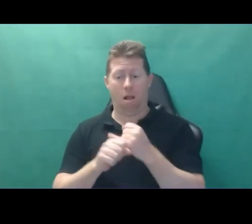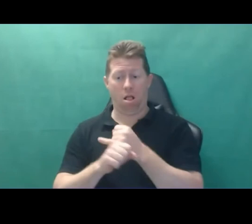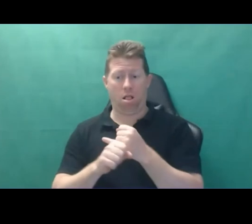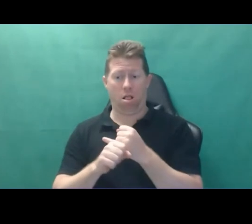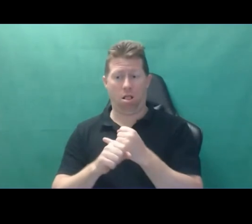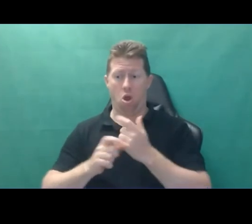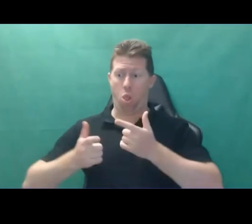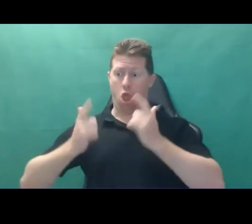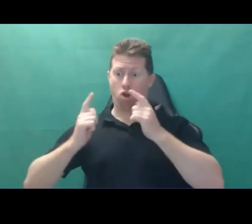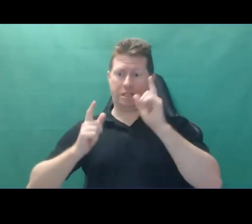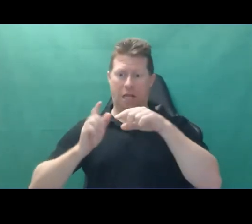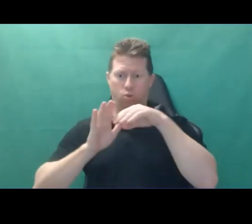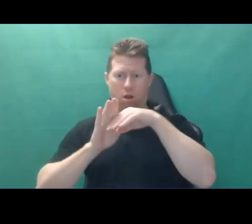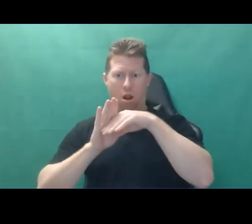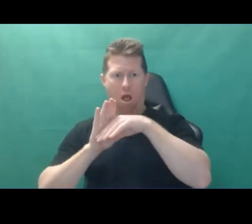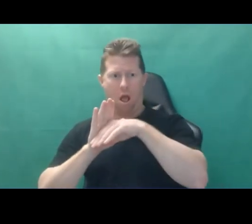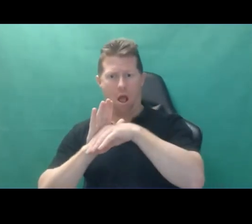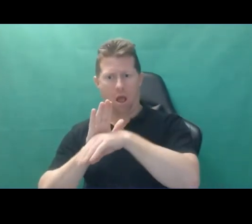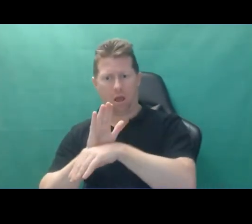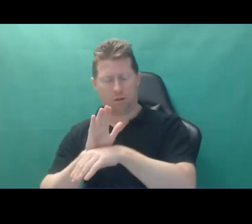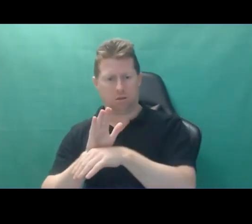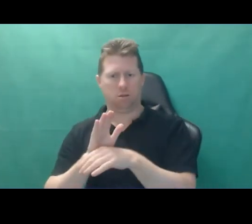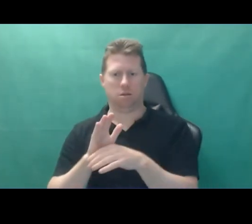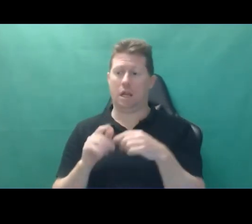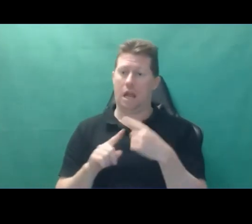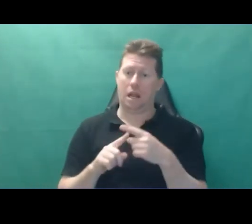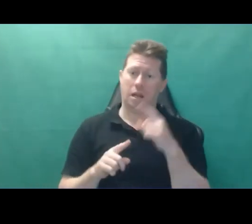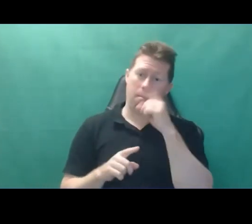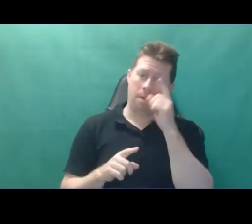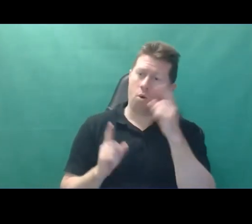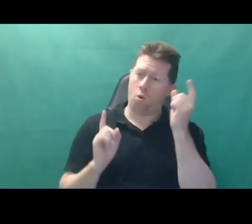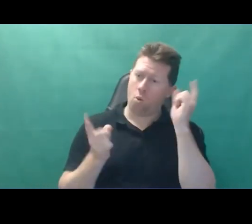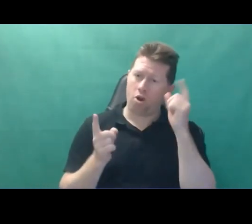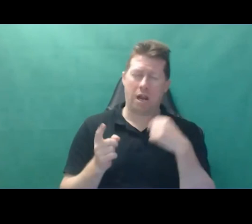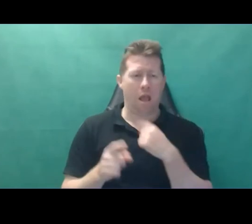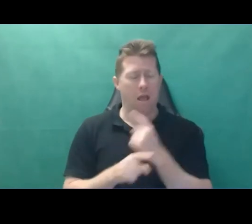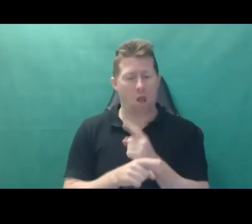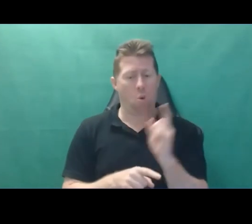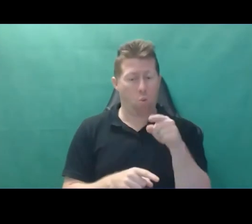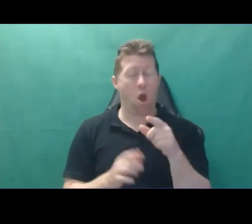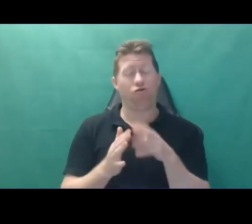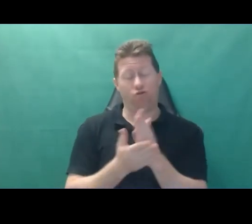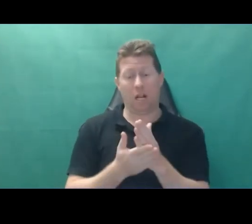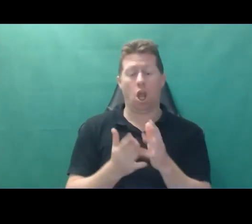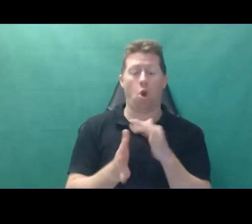particularly, and people will write about this sometimes. never seem to mention this. It was the rise of women's empowerment